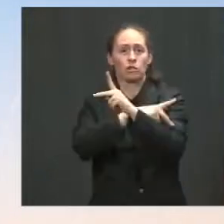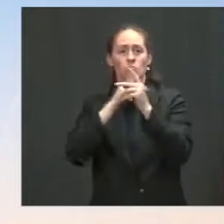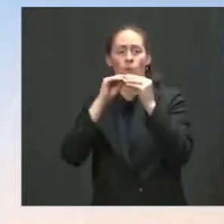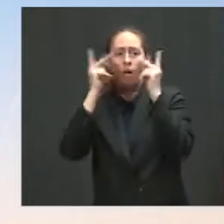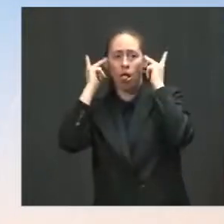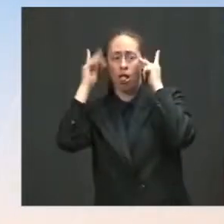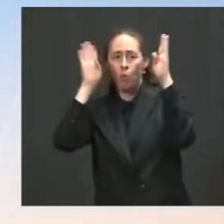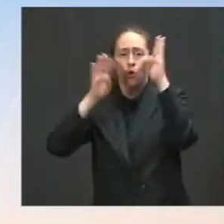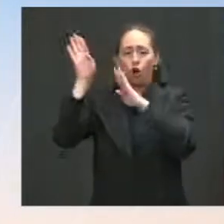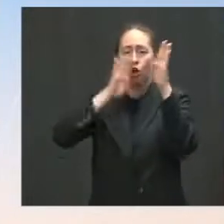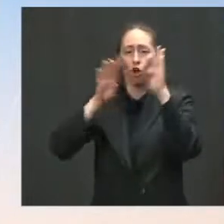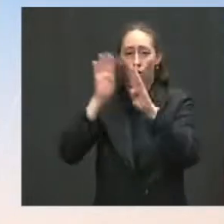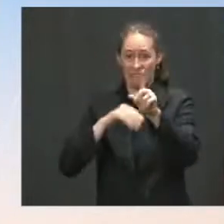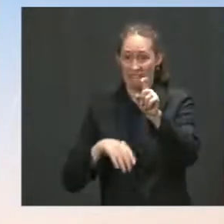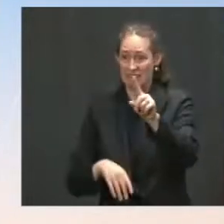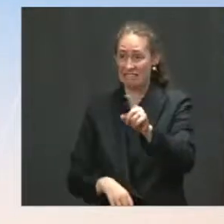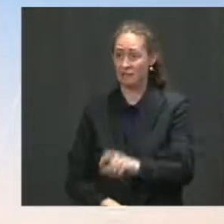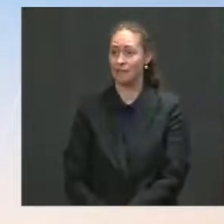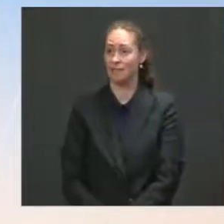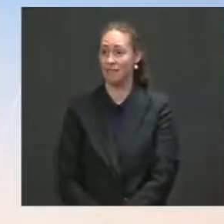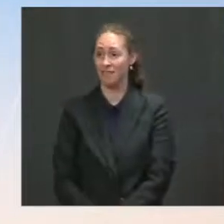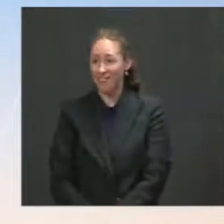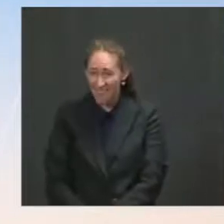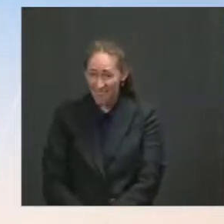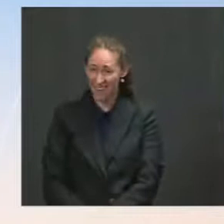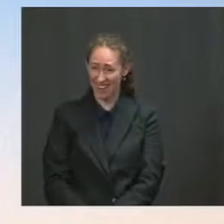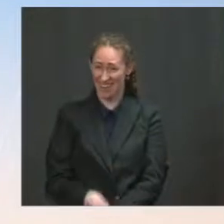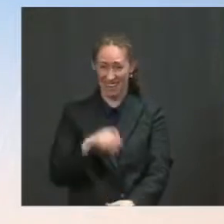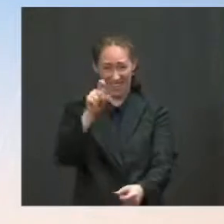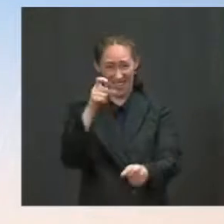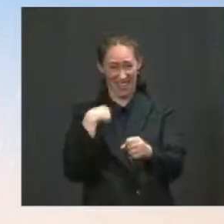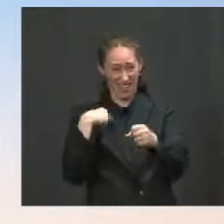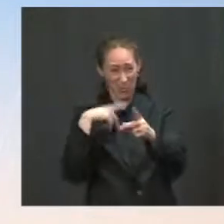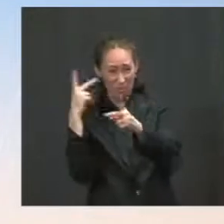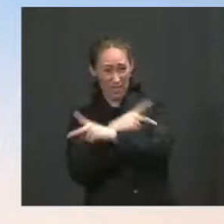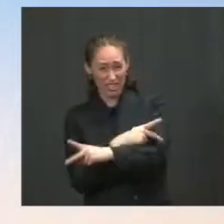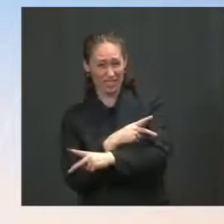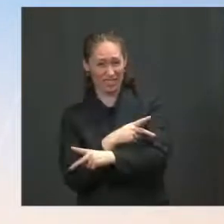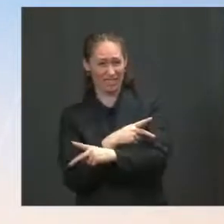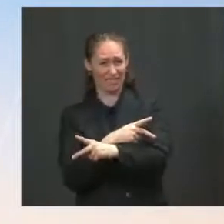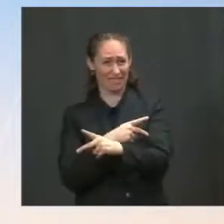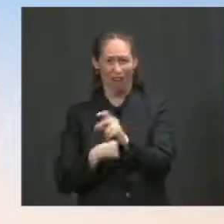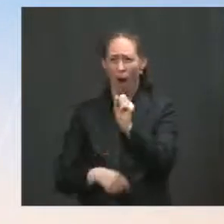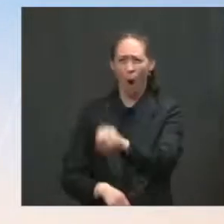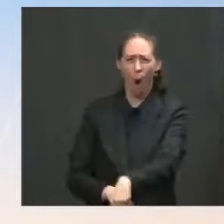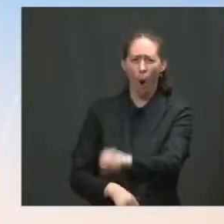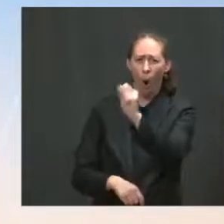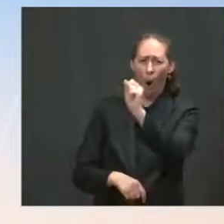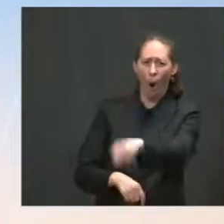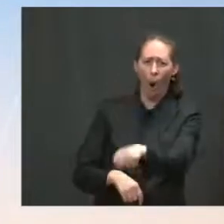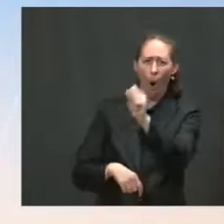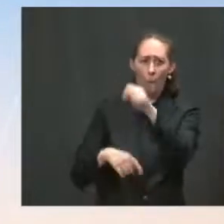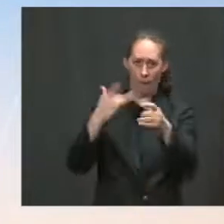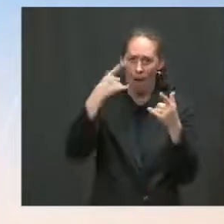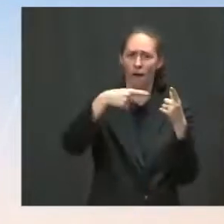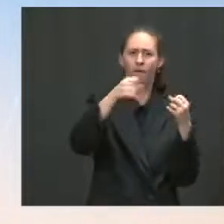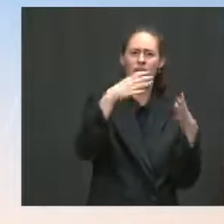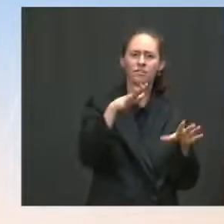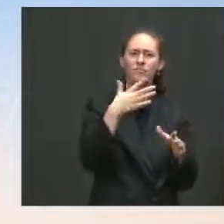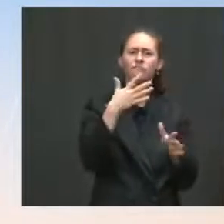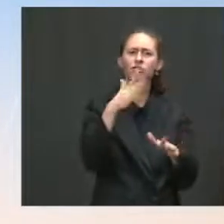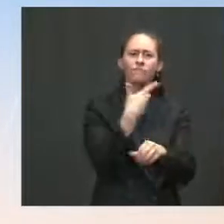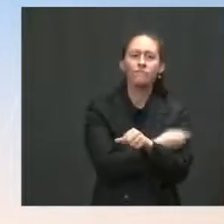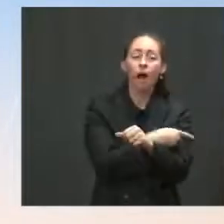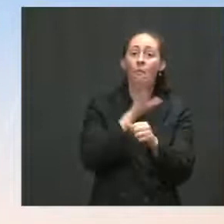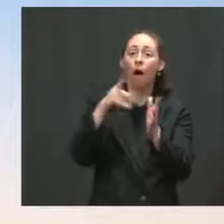through, returning the mask recommendations for vaccinated Americans. Is it concerned at all? What can it